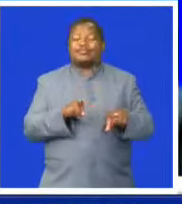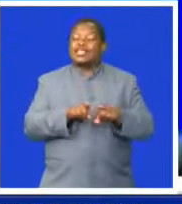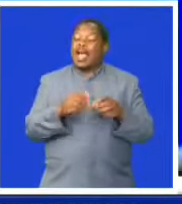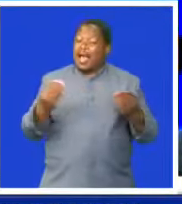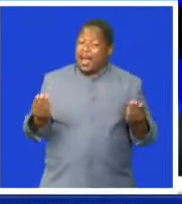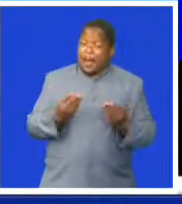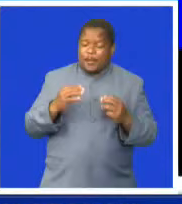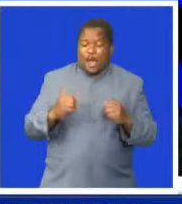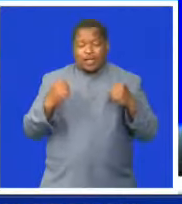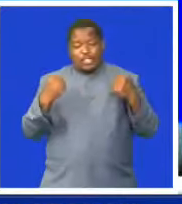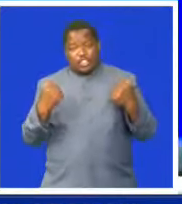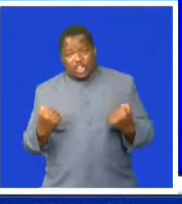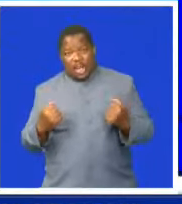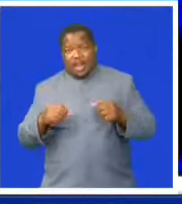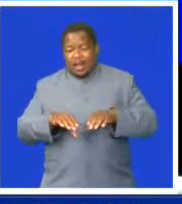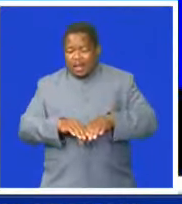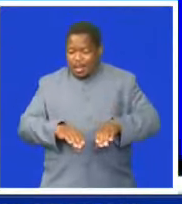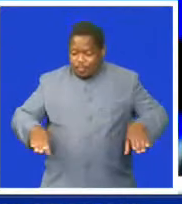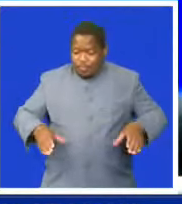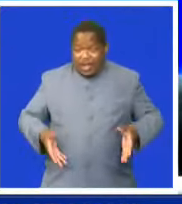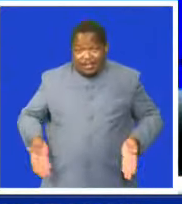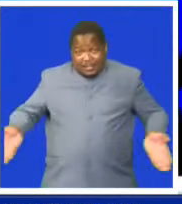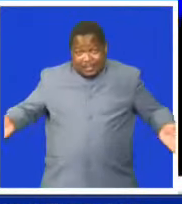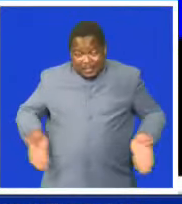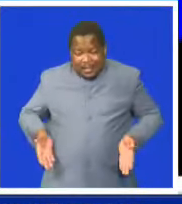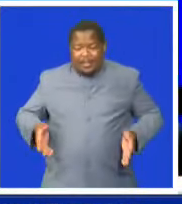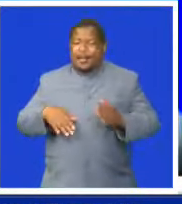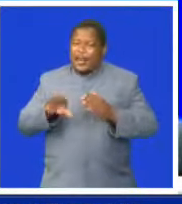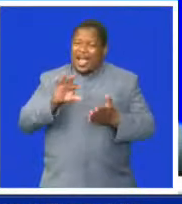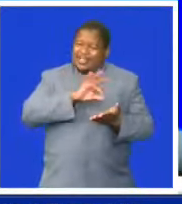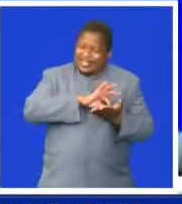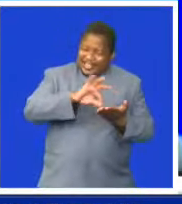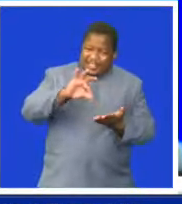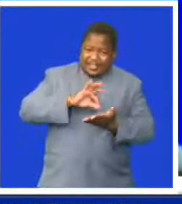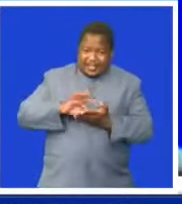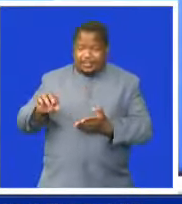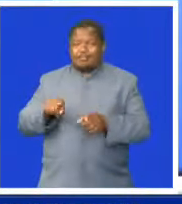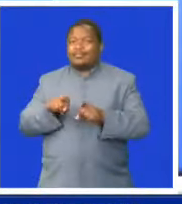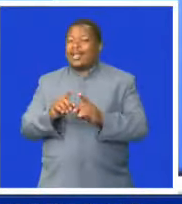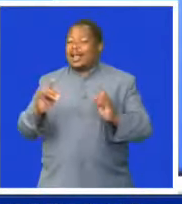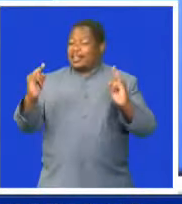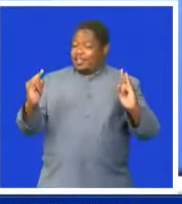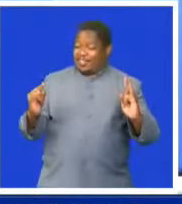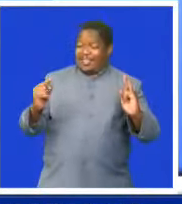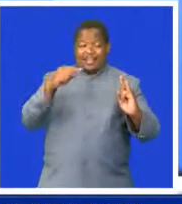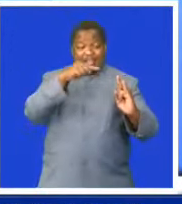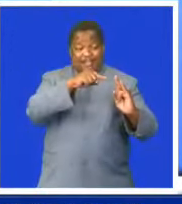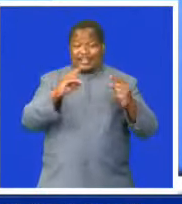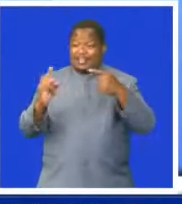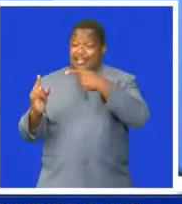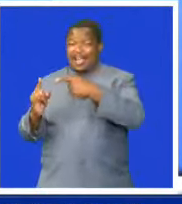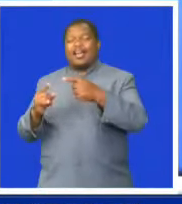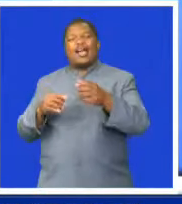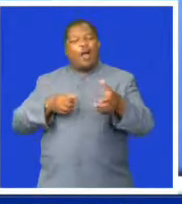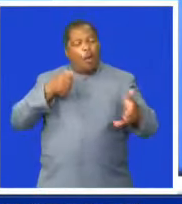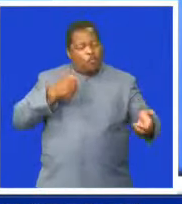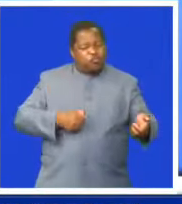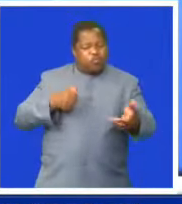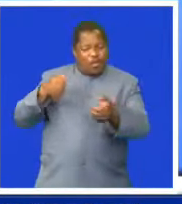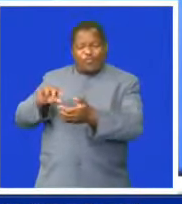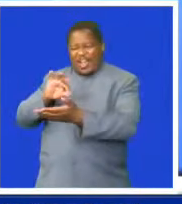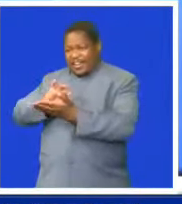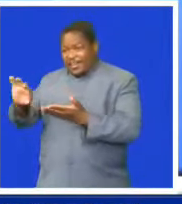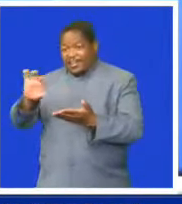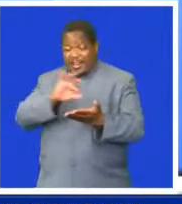All those things. So then you reduce time, you increase the manpower. Leminye lemigomo ke ithi badlali bemaqembu